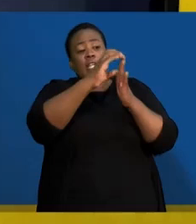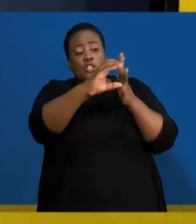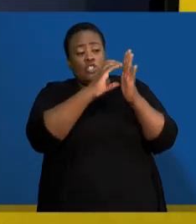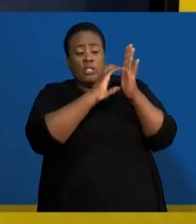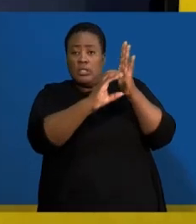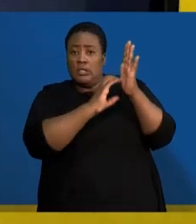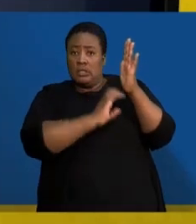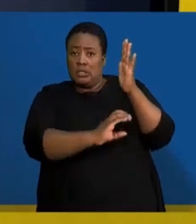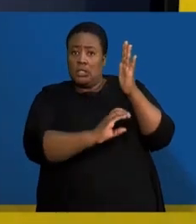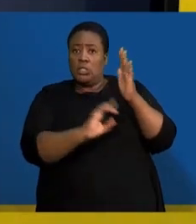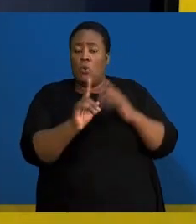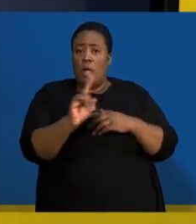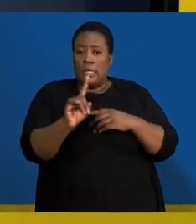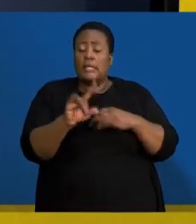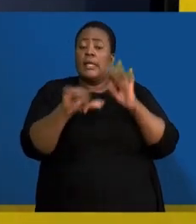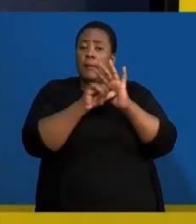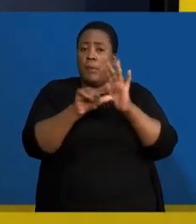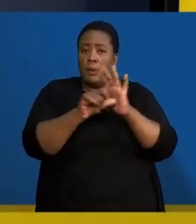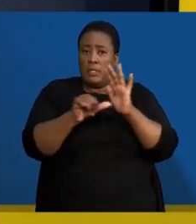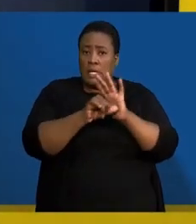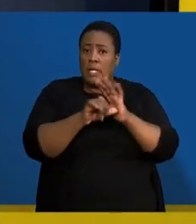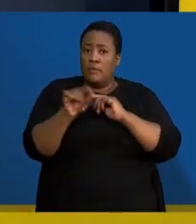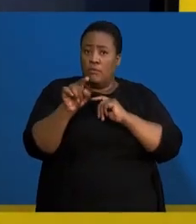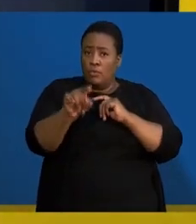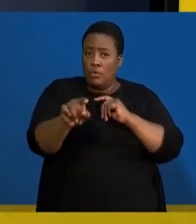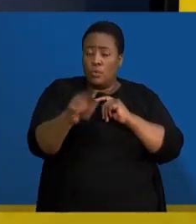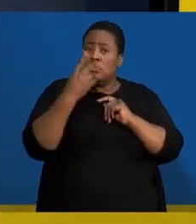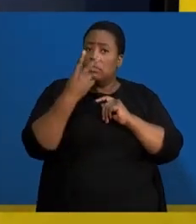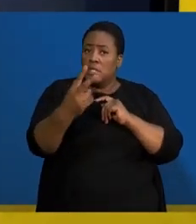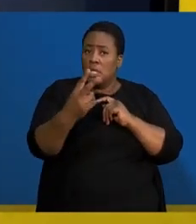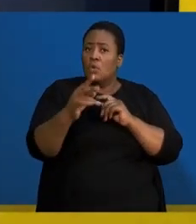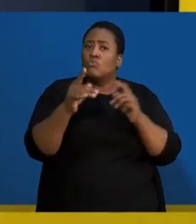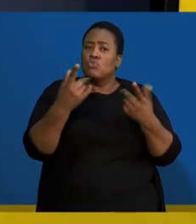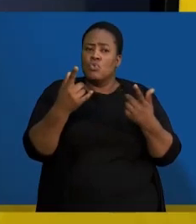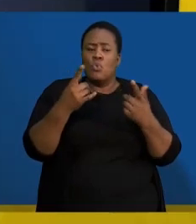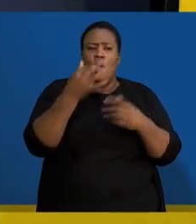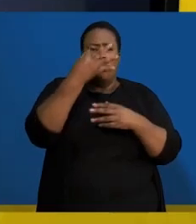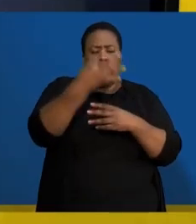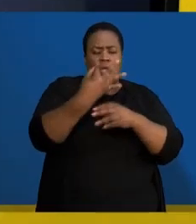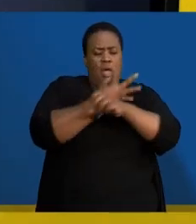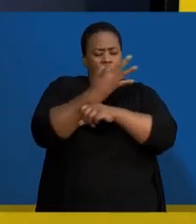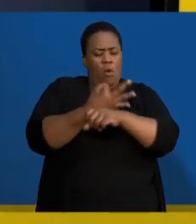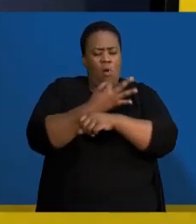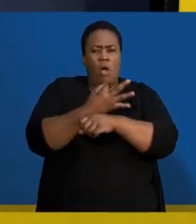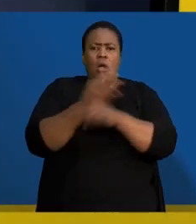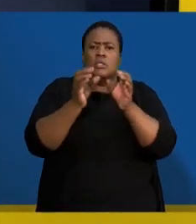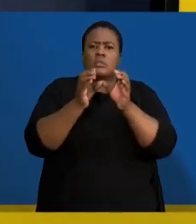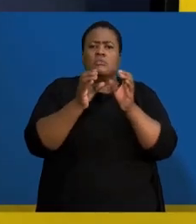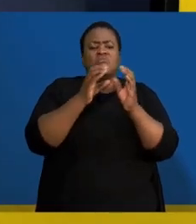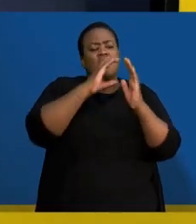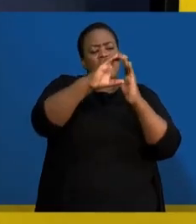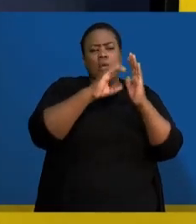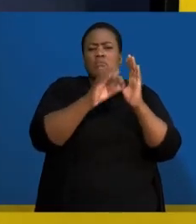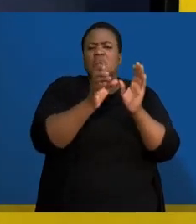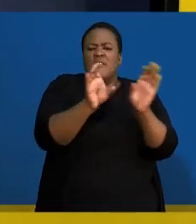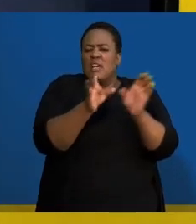paper. So it's very, very important for you to see how you can divide the 3 hours that you have. And remember, on top of